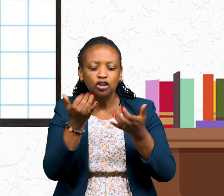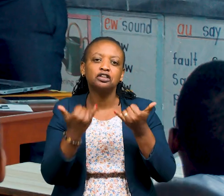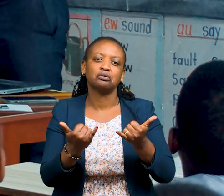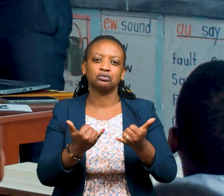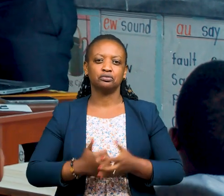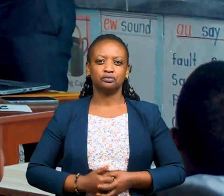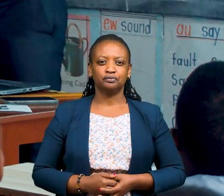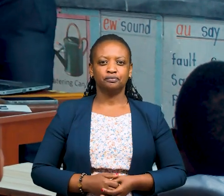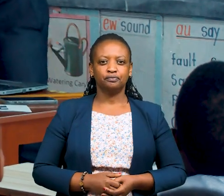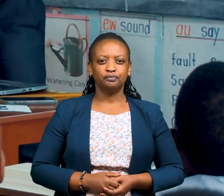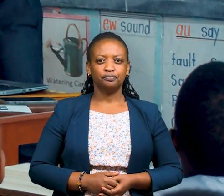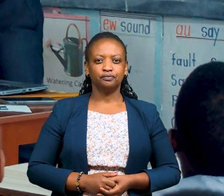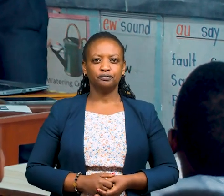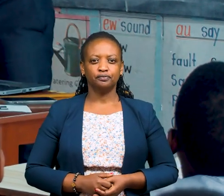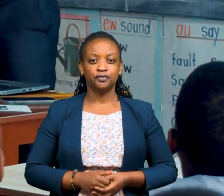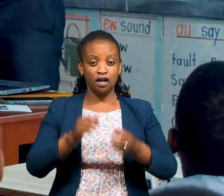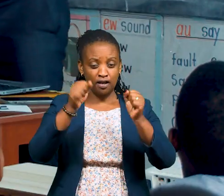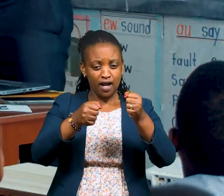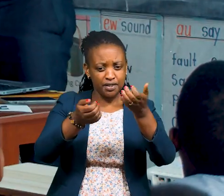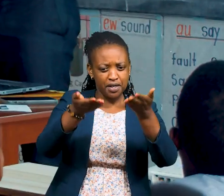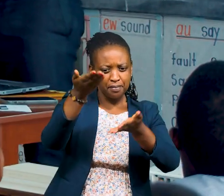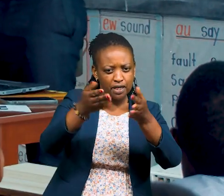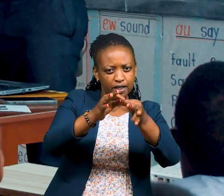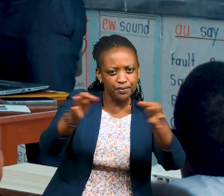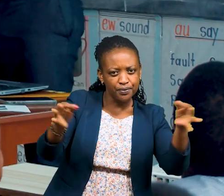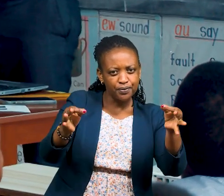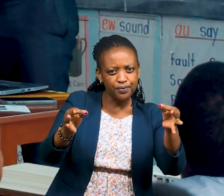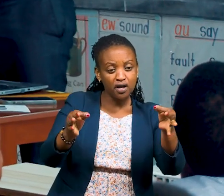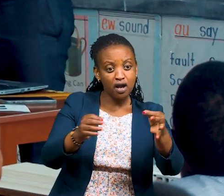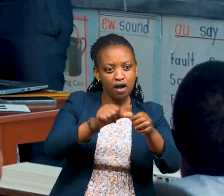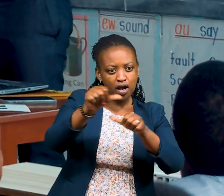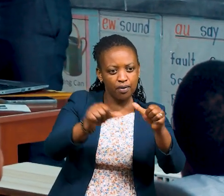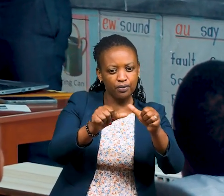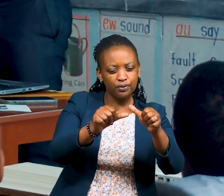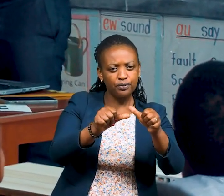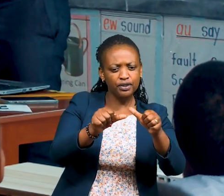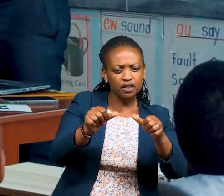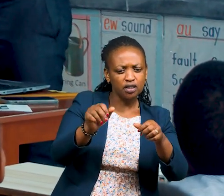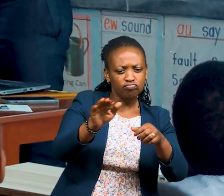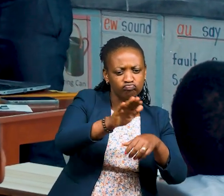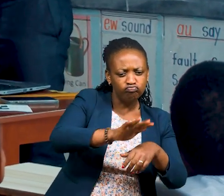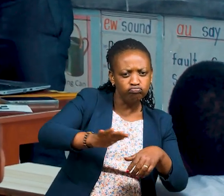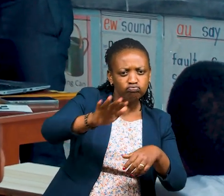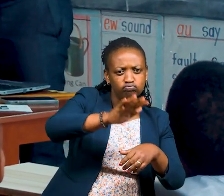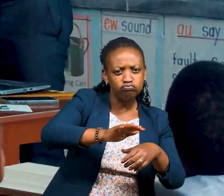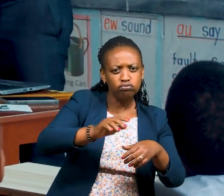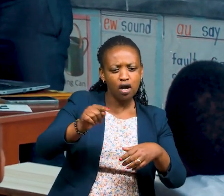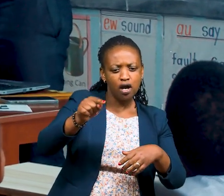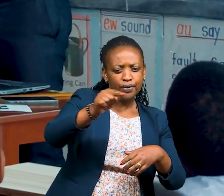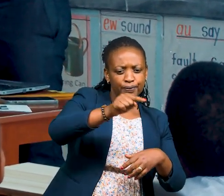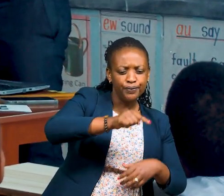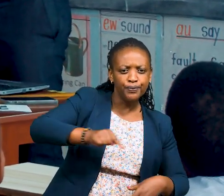today. So, to be measuring the circumference, the distance around